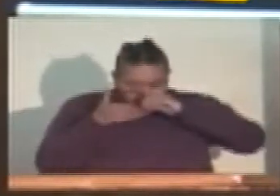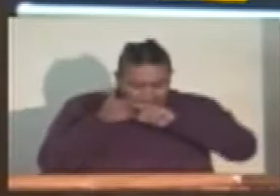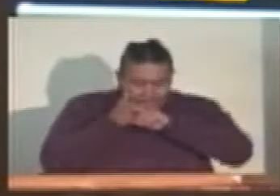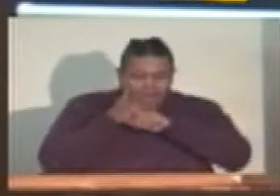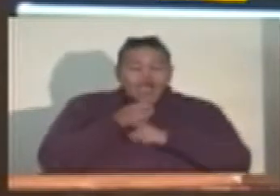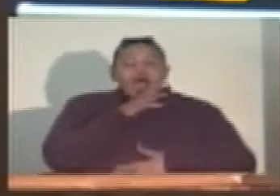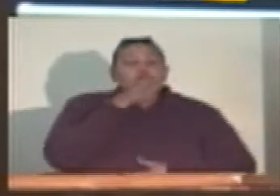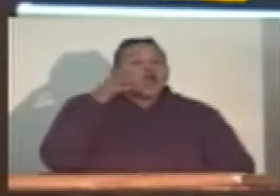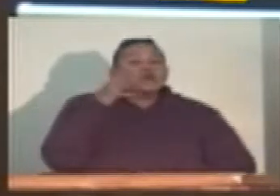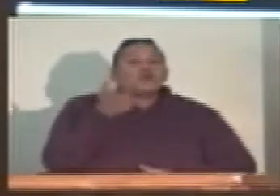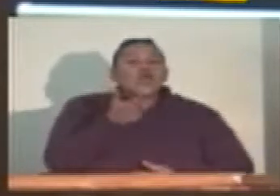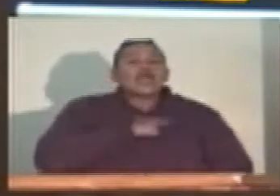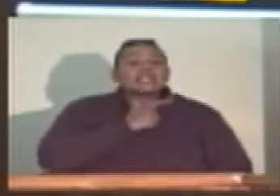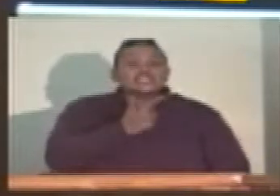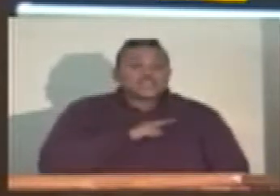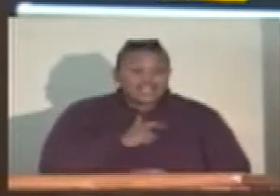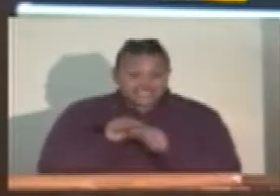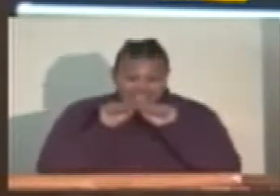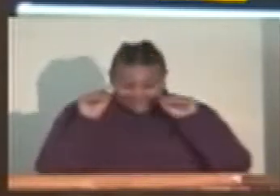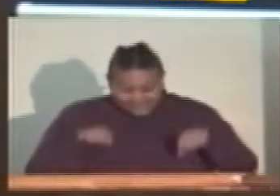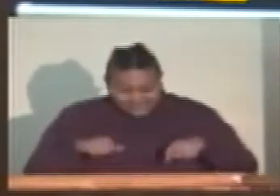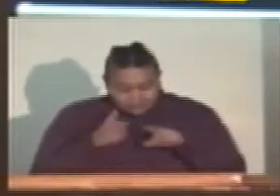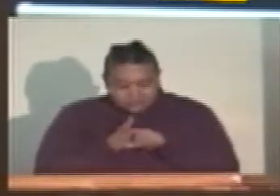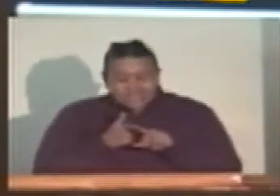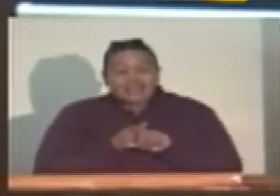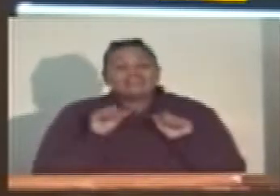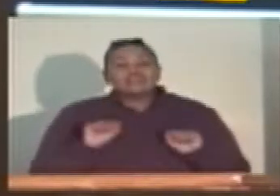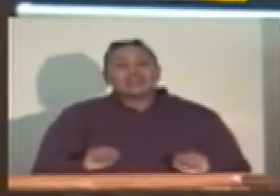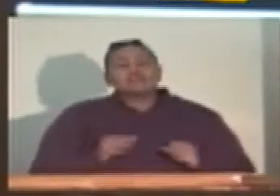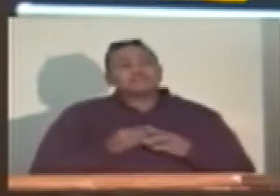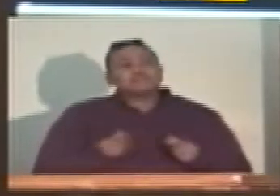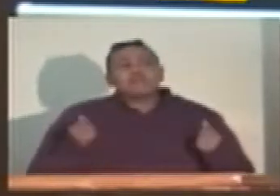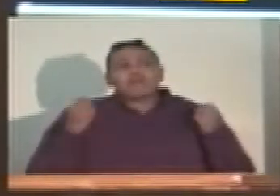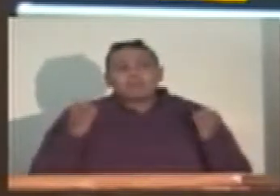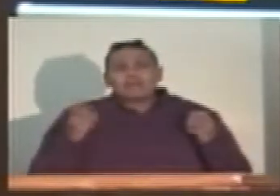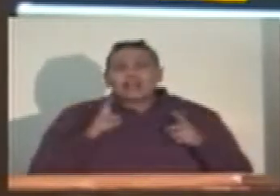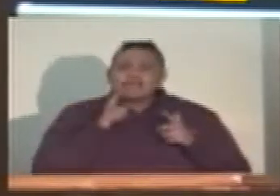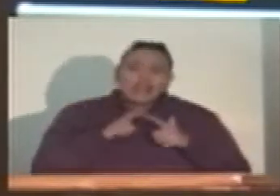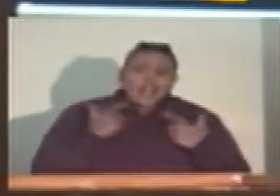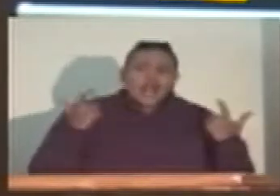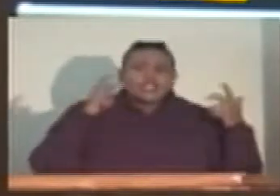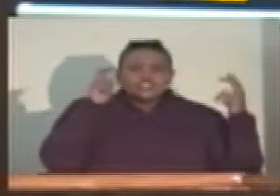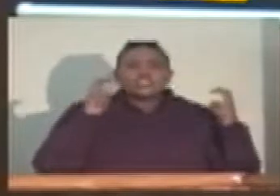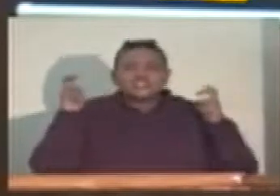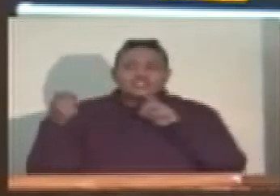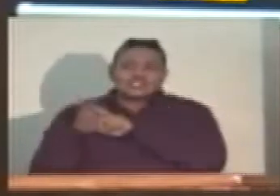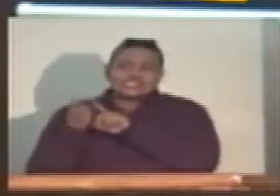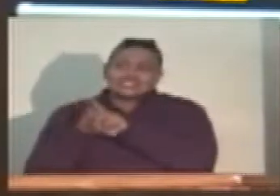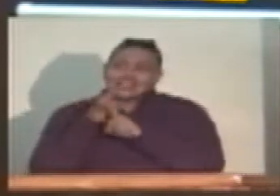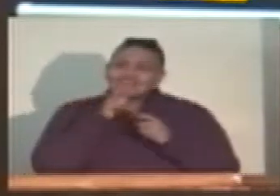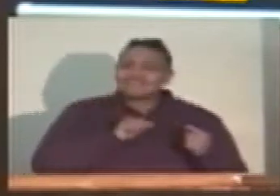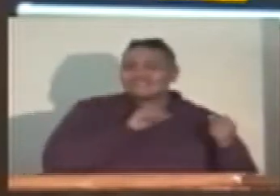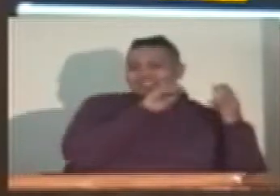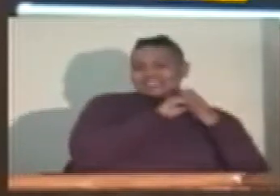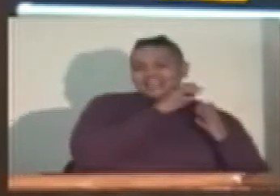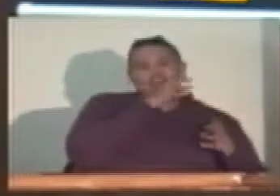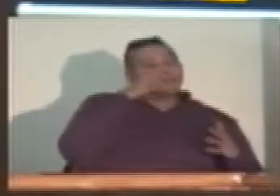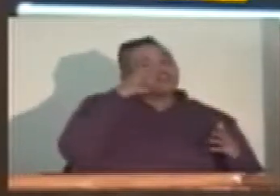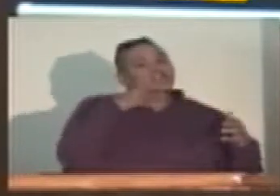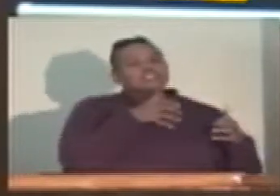Agro Exchange system can address many of the largest issues being faced in the agricultural